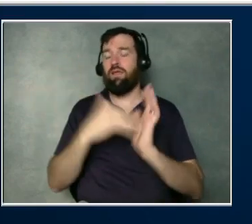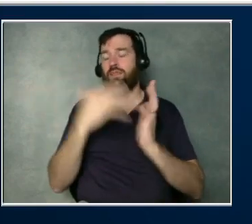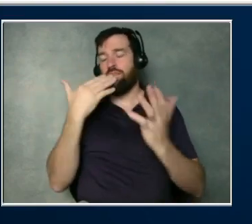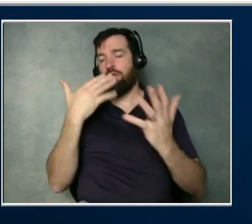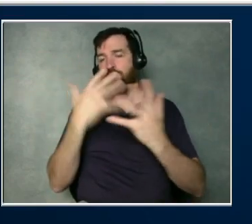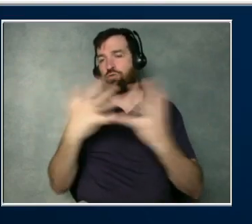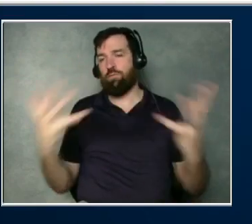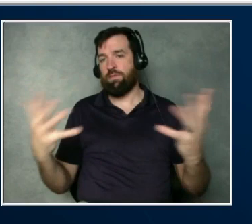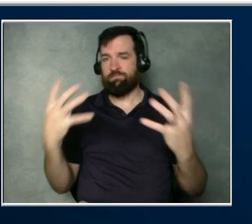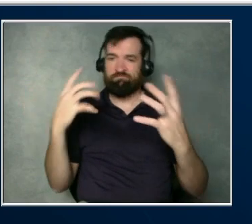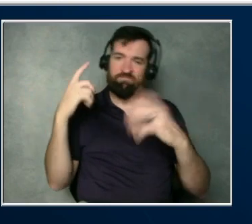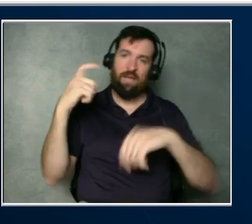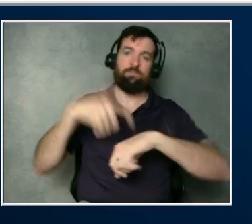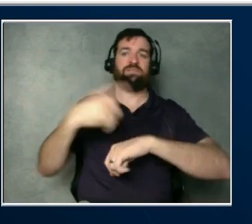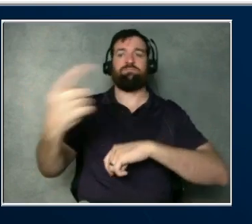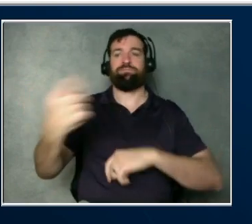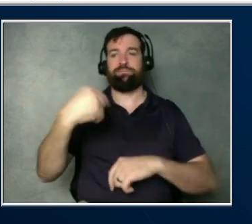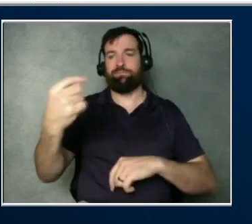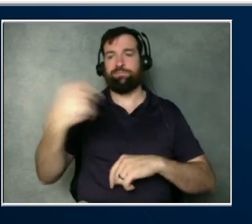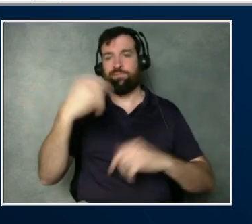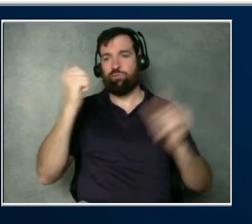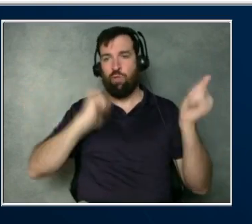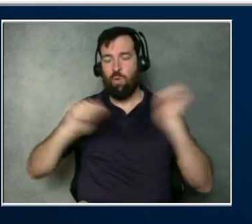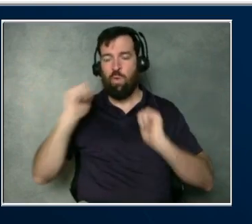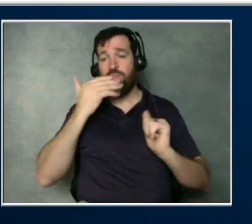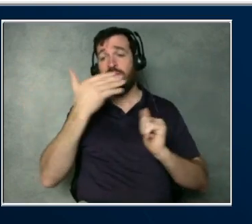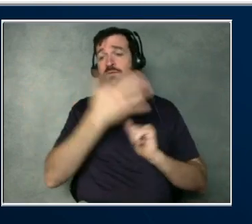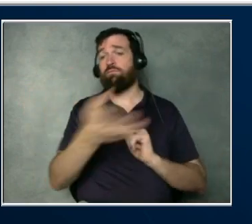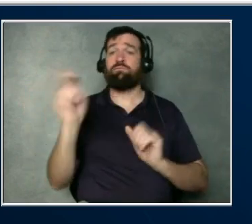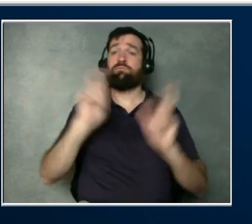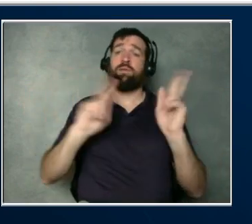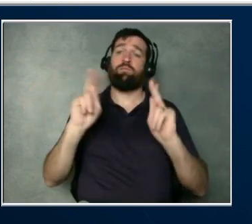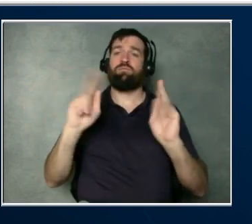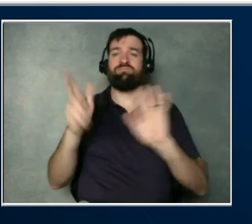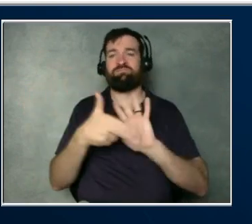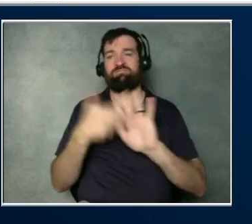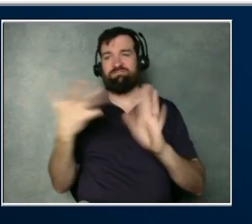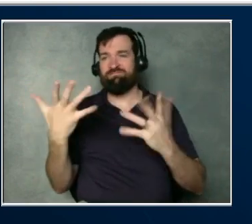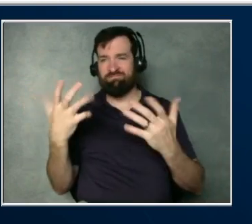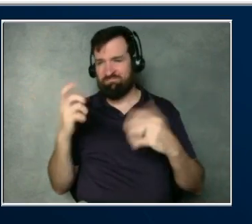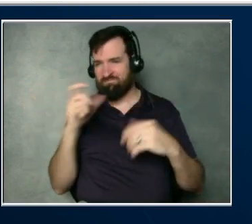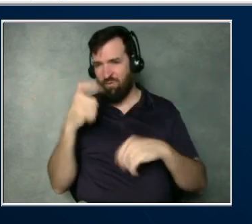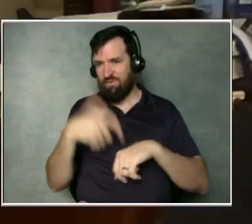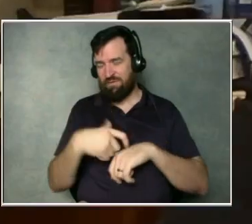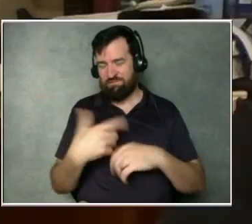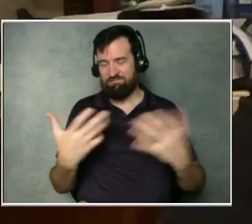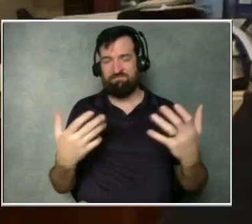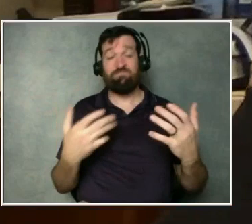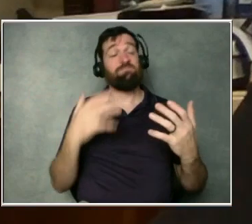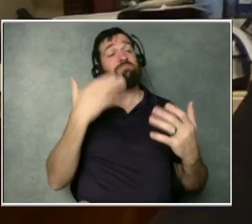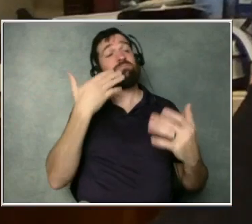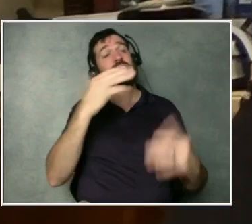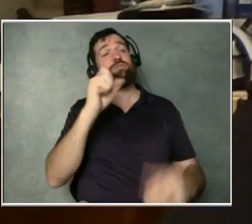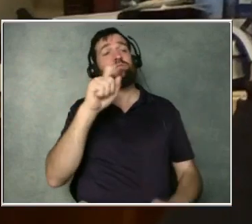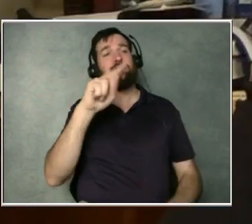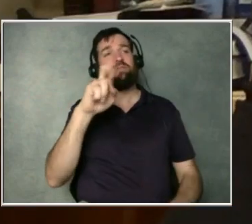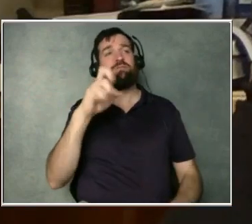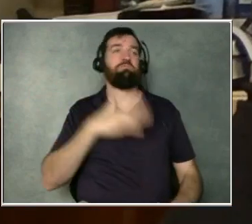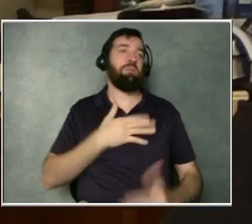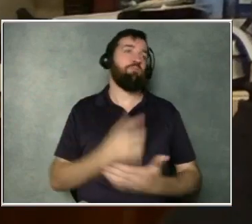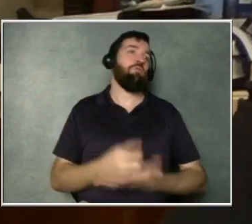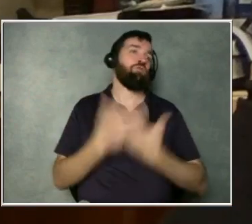been on this program, and thanks to the folks who you work with to give you that time, allow you to have that time to do it. Well, thank you, Steve. It's a privilege.